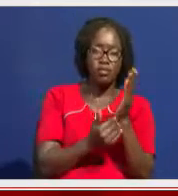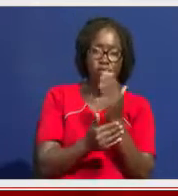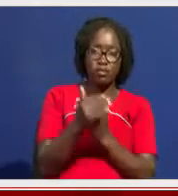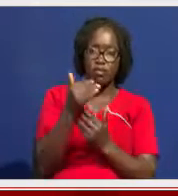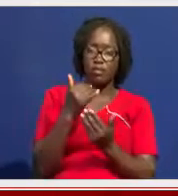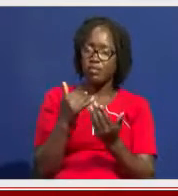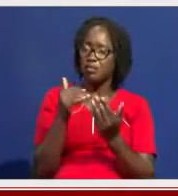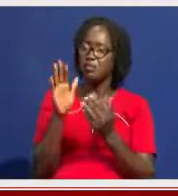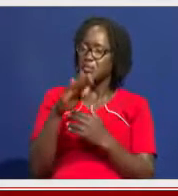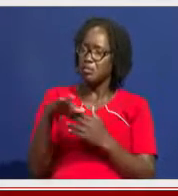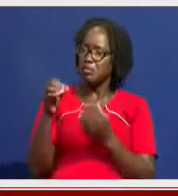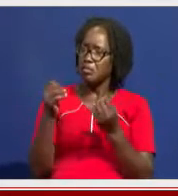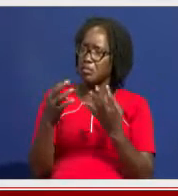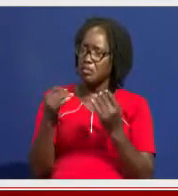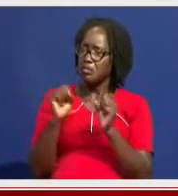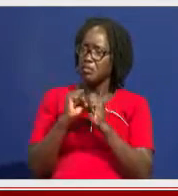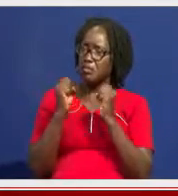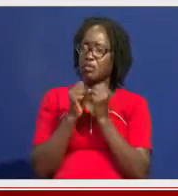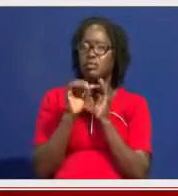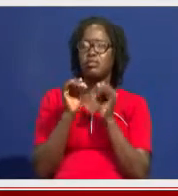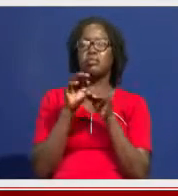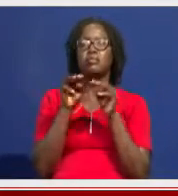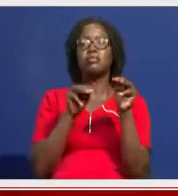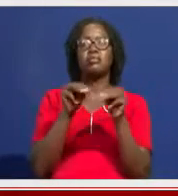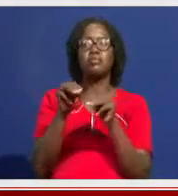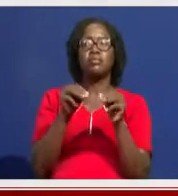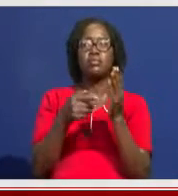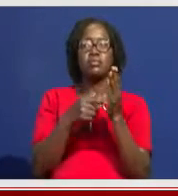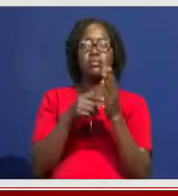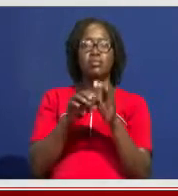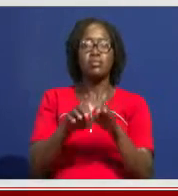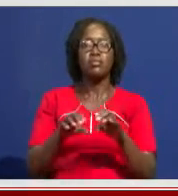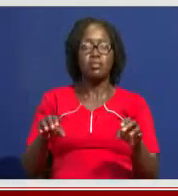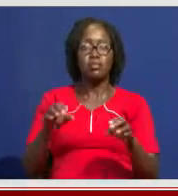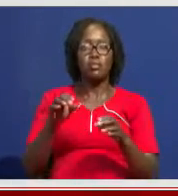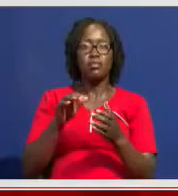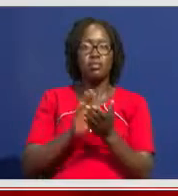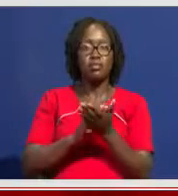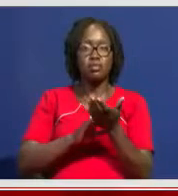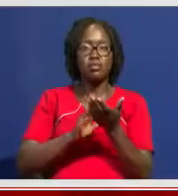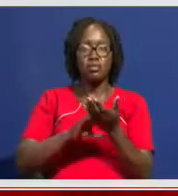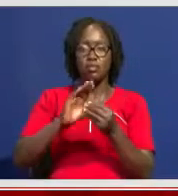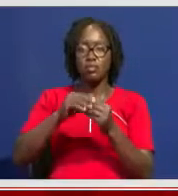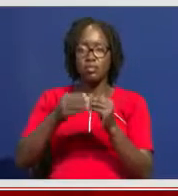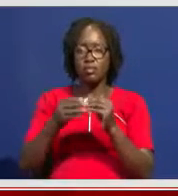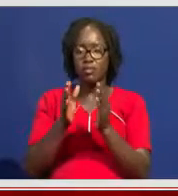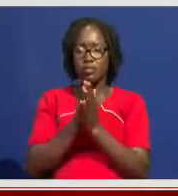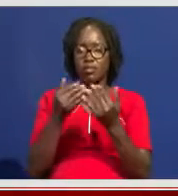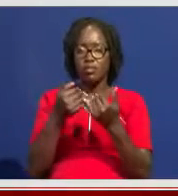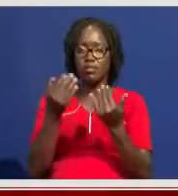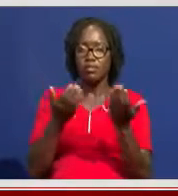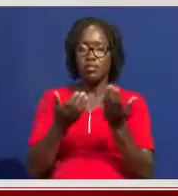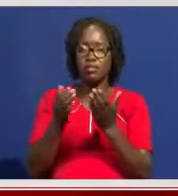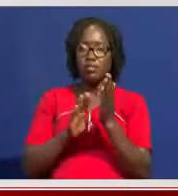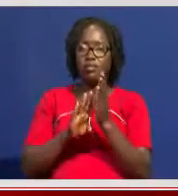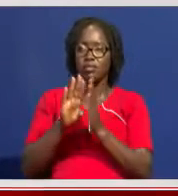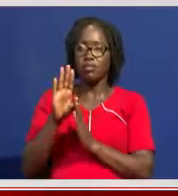wide range of areas such as social media management, digital marketing, content creation and online business